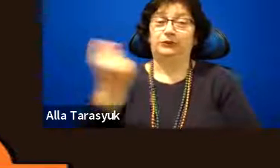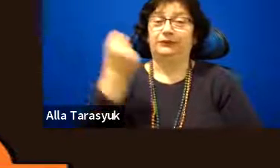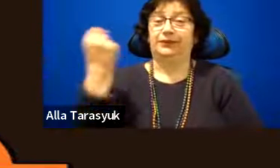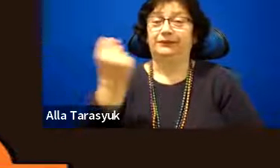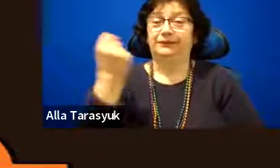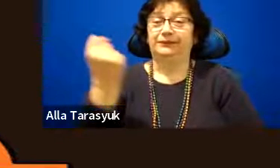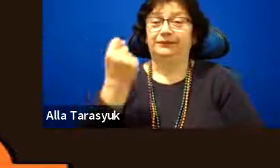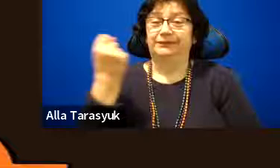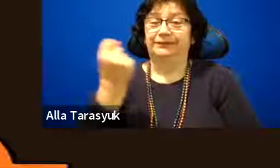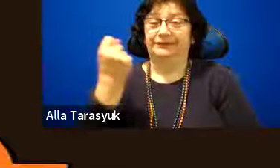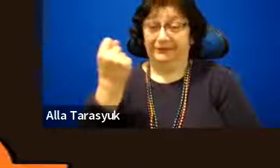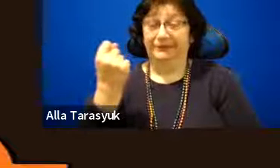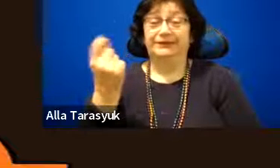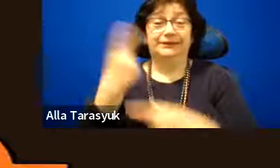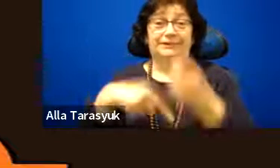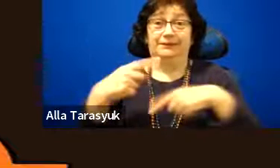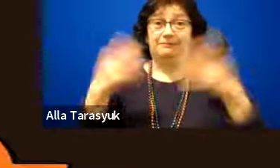Fat Tuesday.